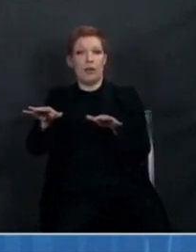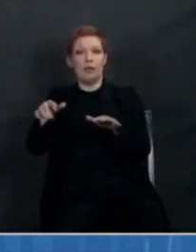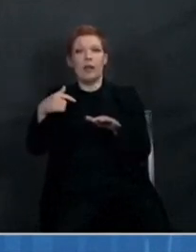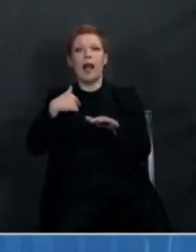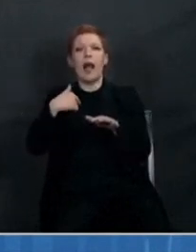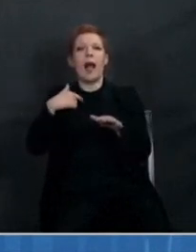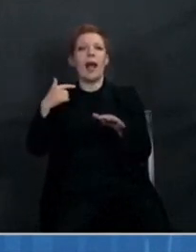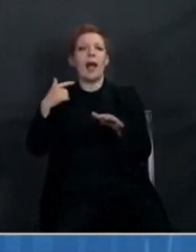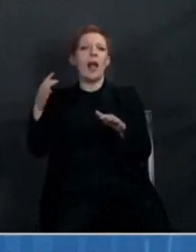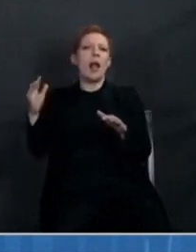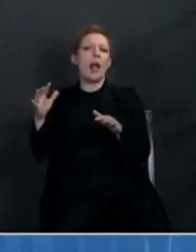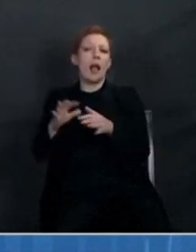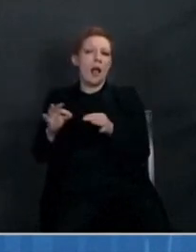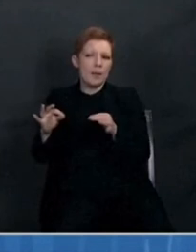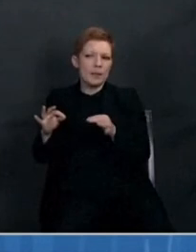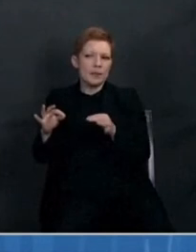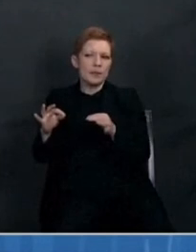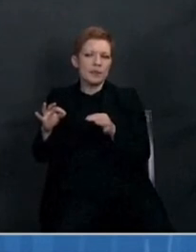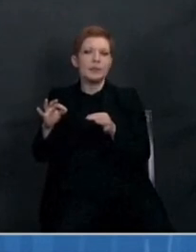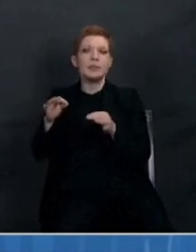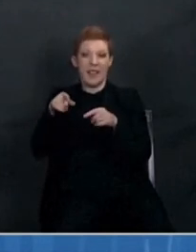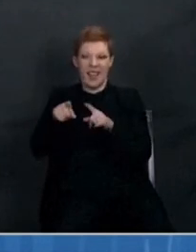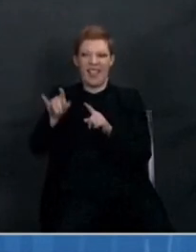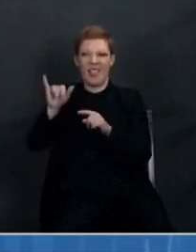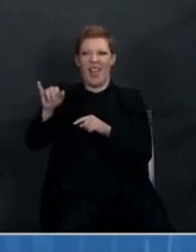comment at the conference at the NIH, the